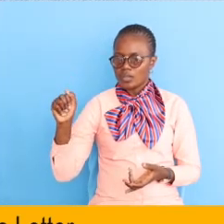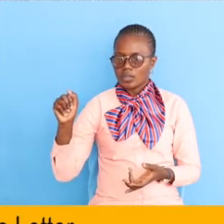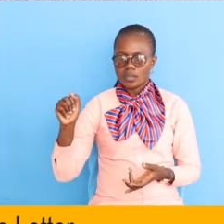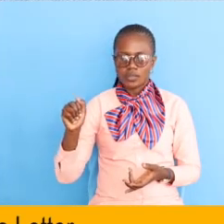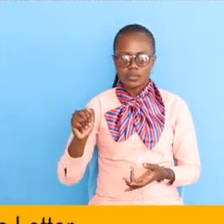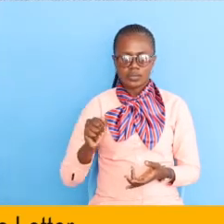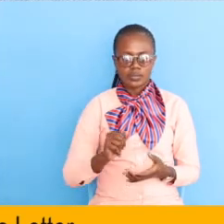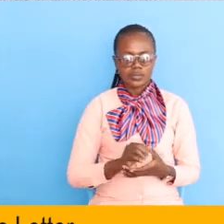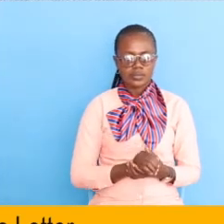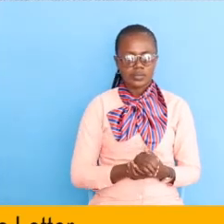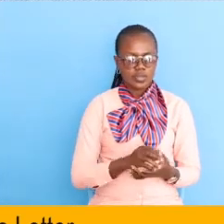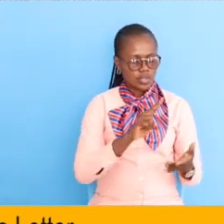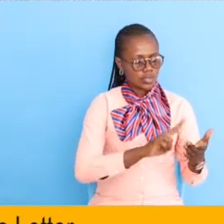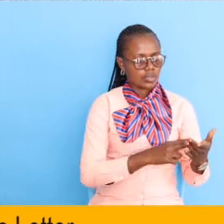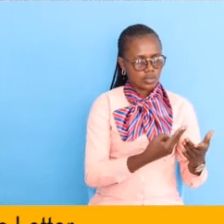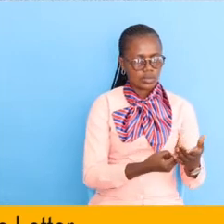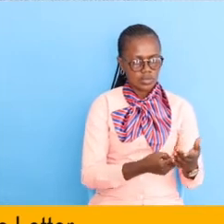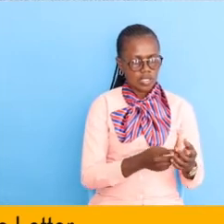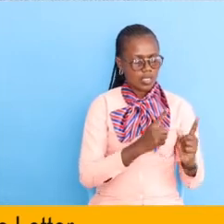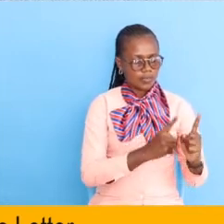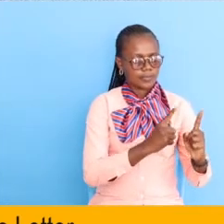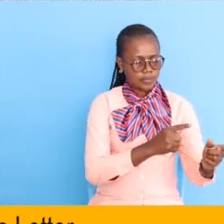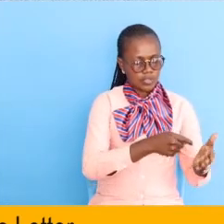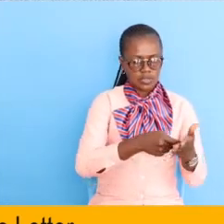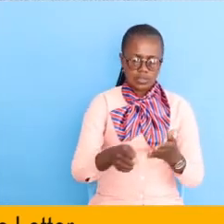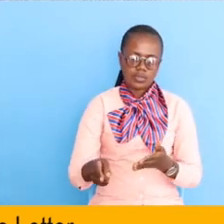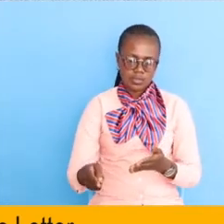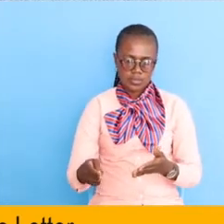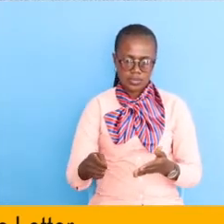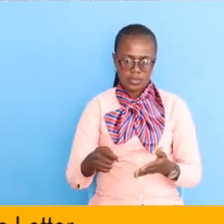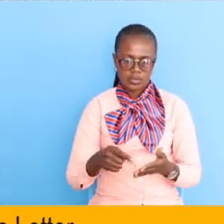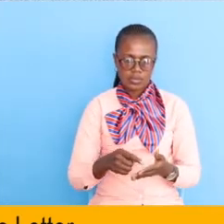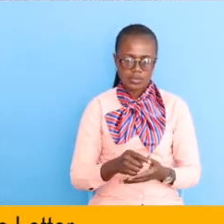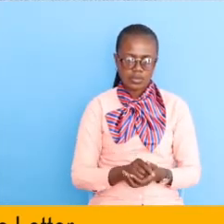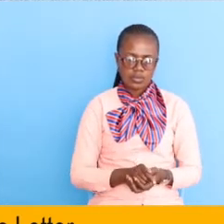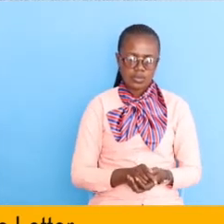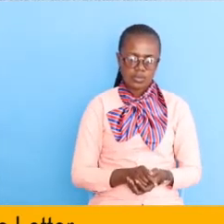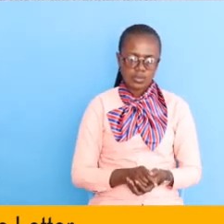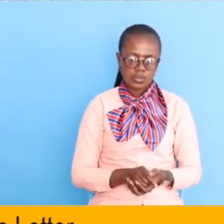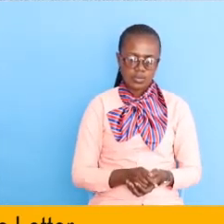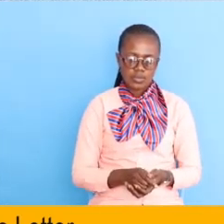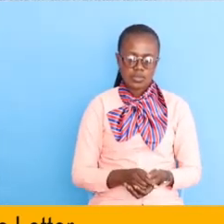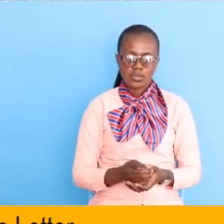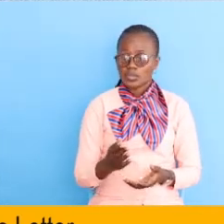a signature has to be followed by the name. Now that is what and how